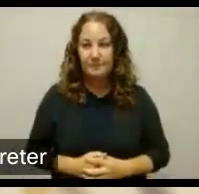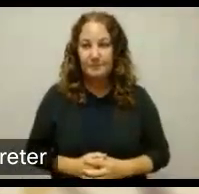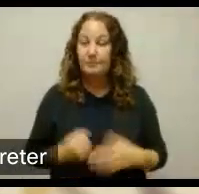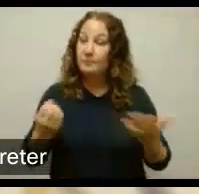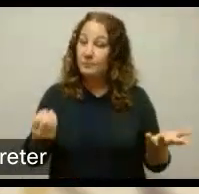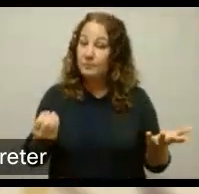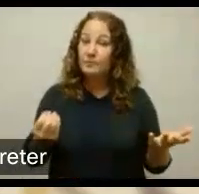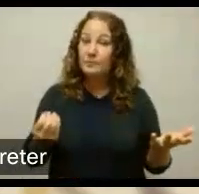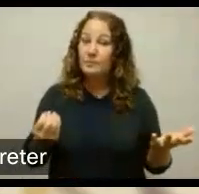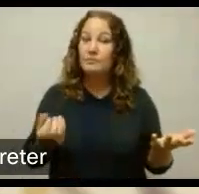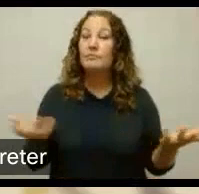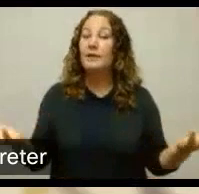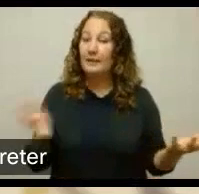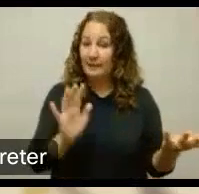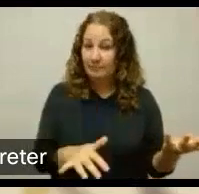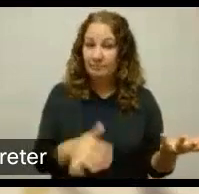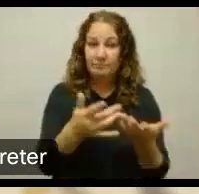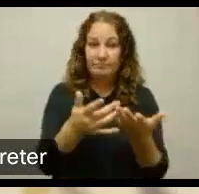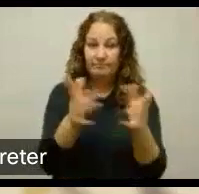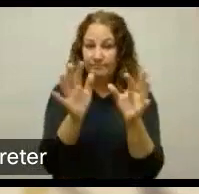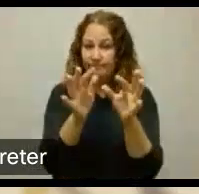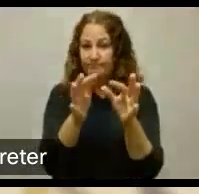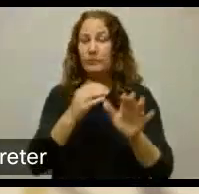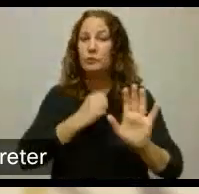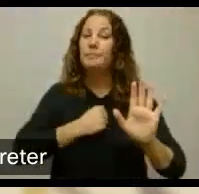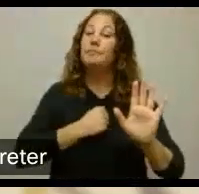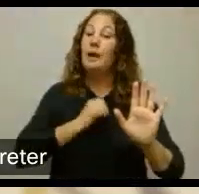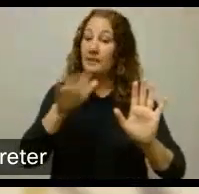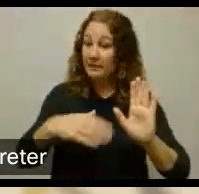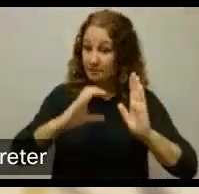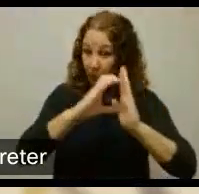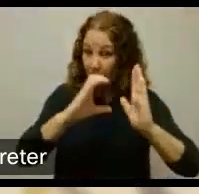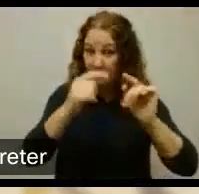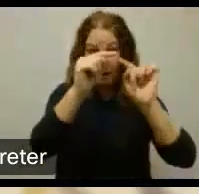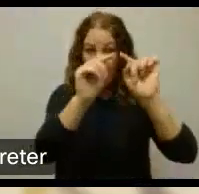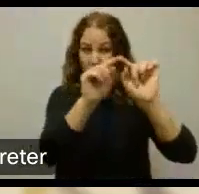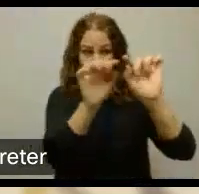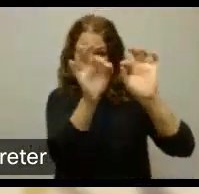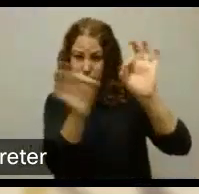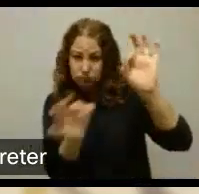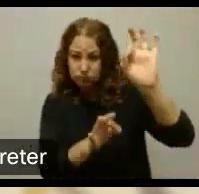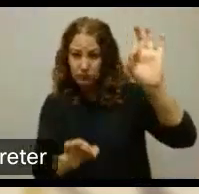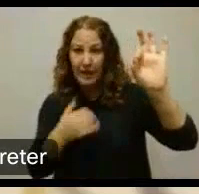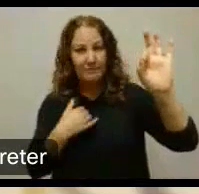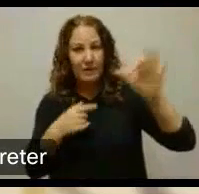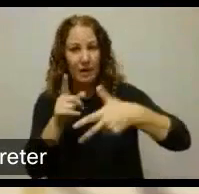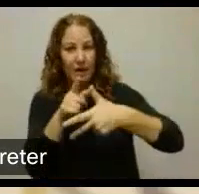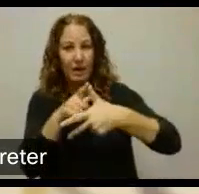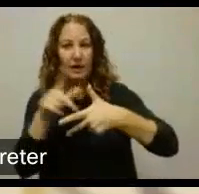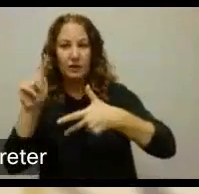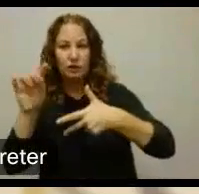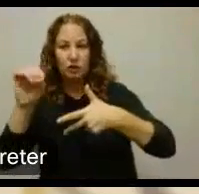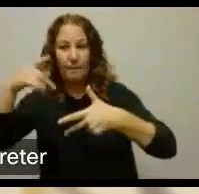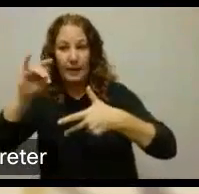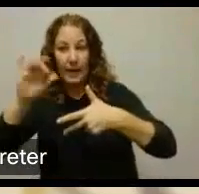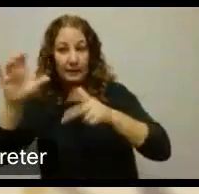So in this sentence, we have in this paragraph, we have a topic sentence. And